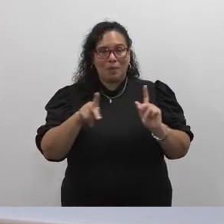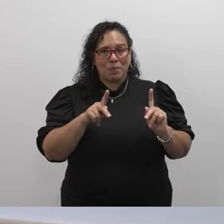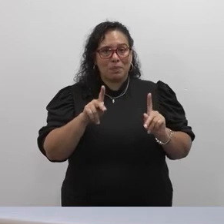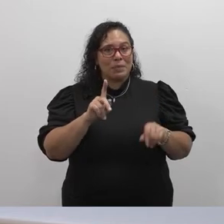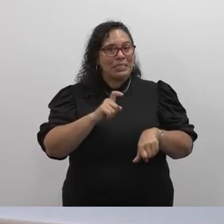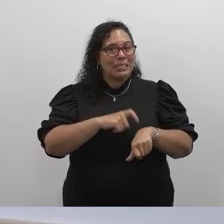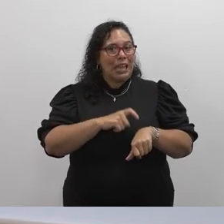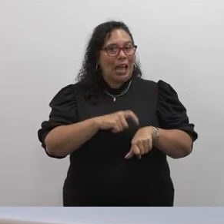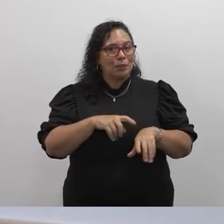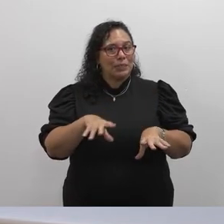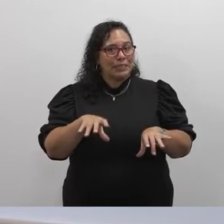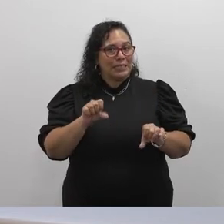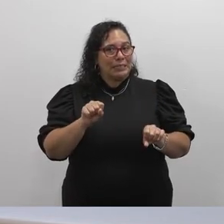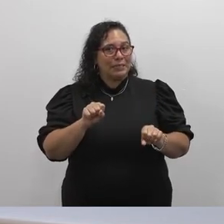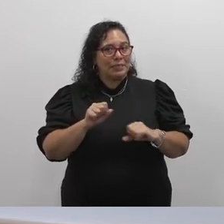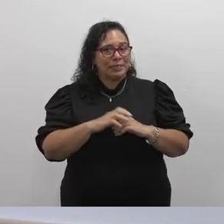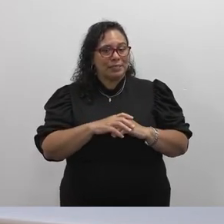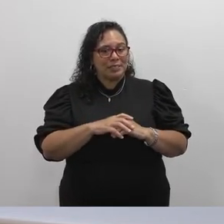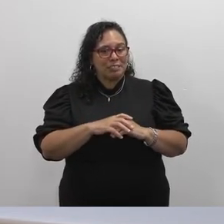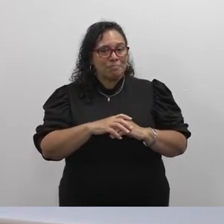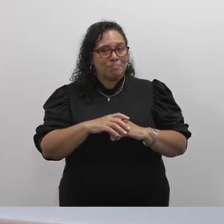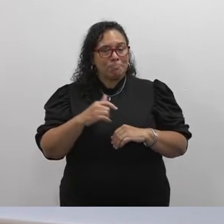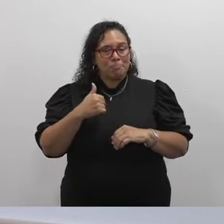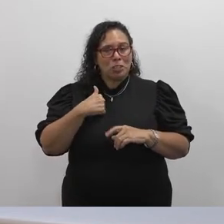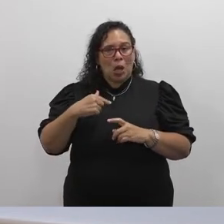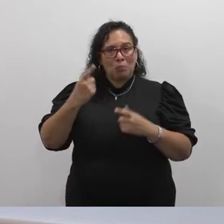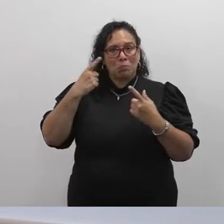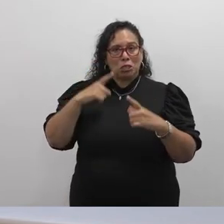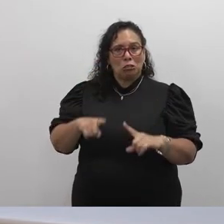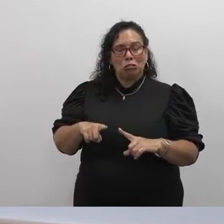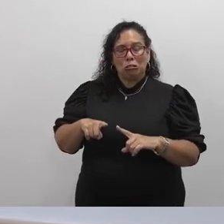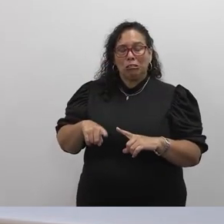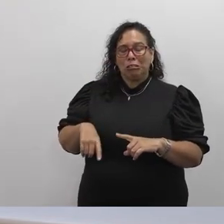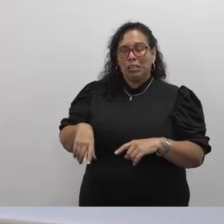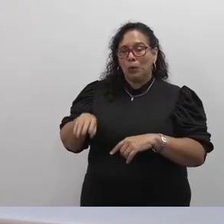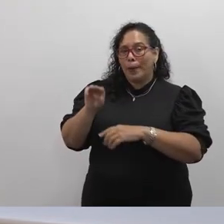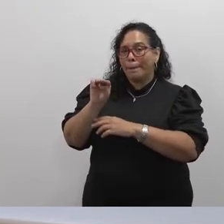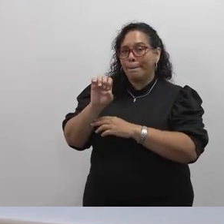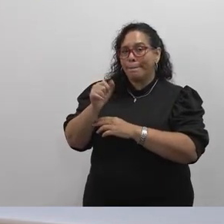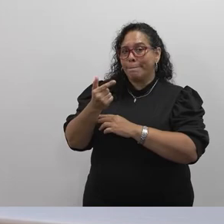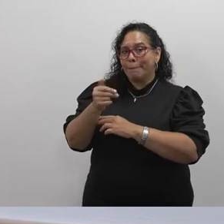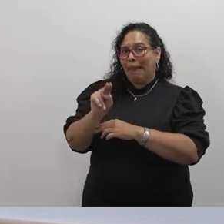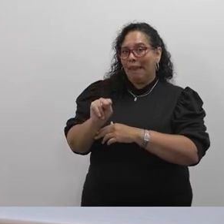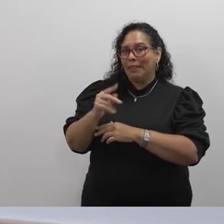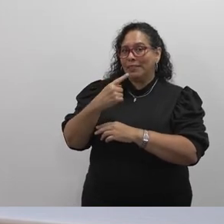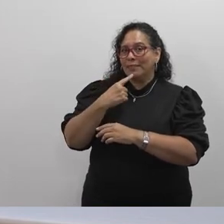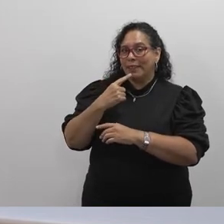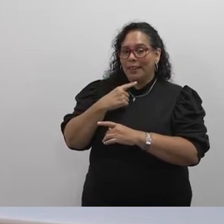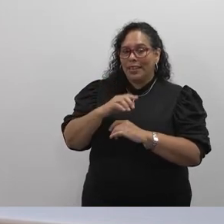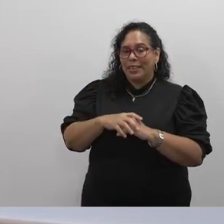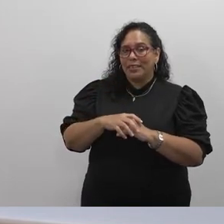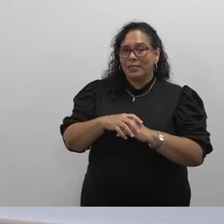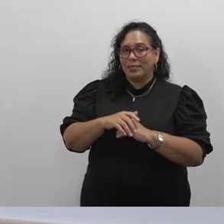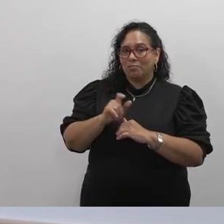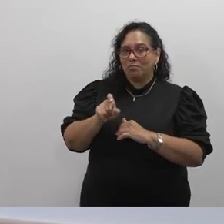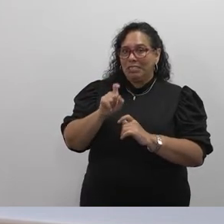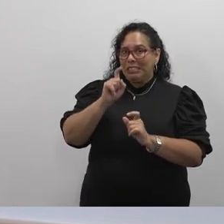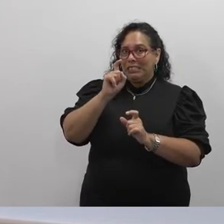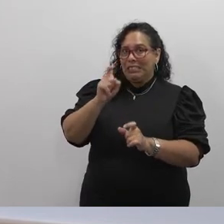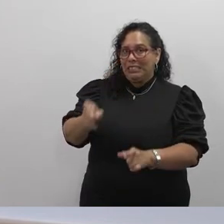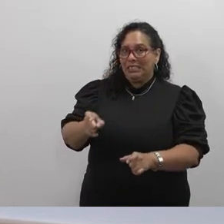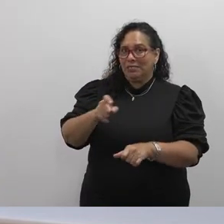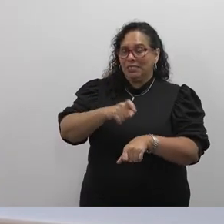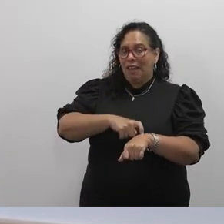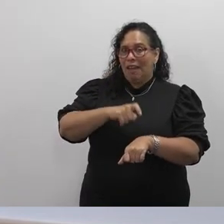And that's why I'm kind of seconding what Megan says, is you've got to really devote what it